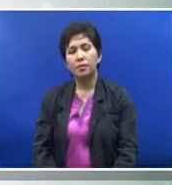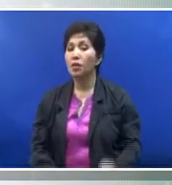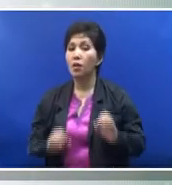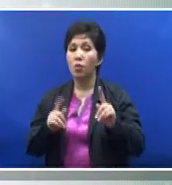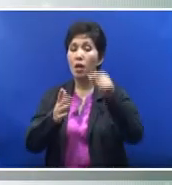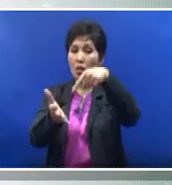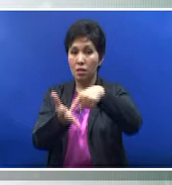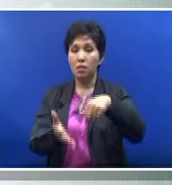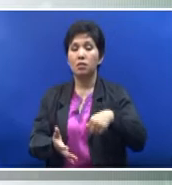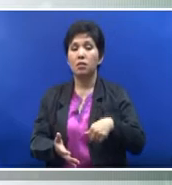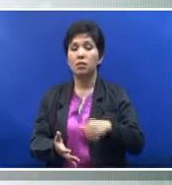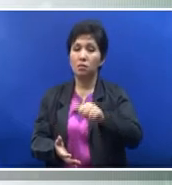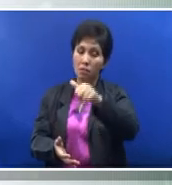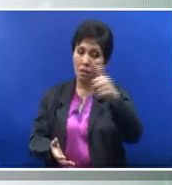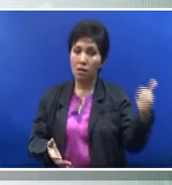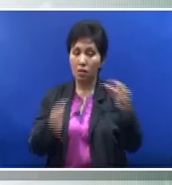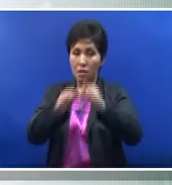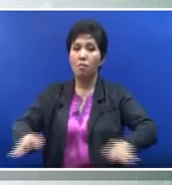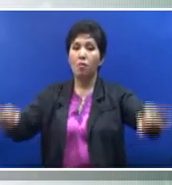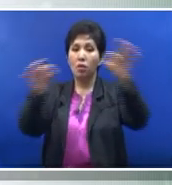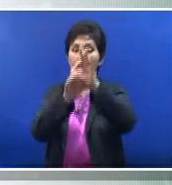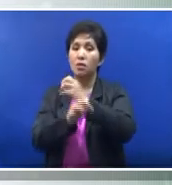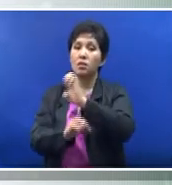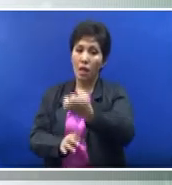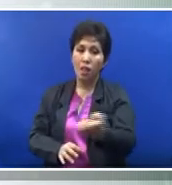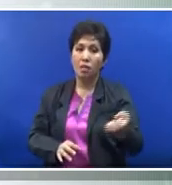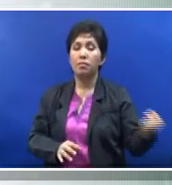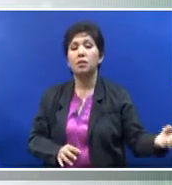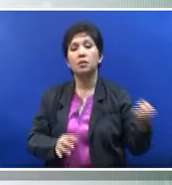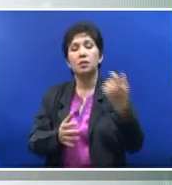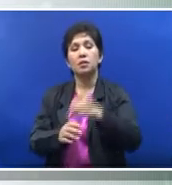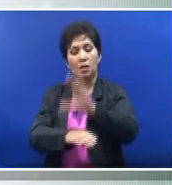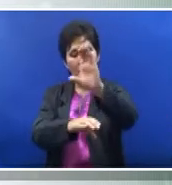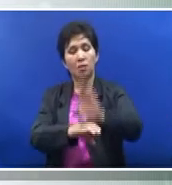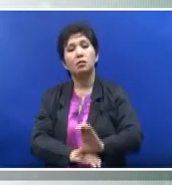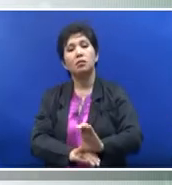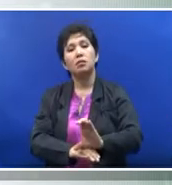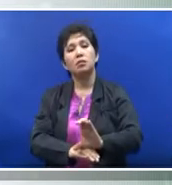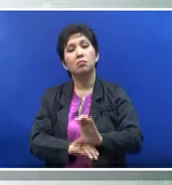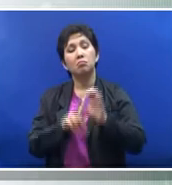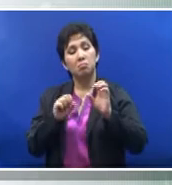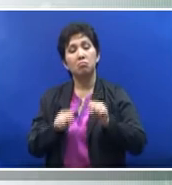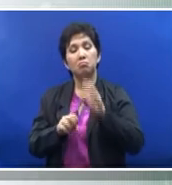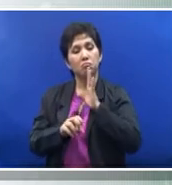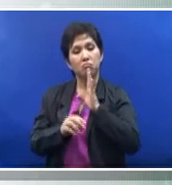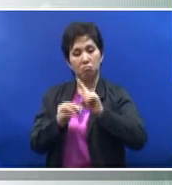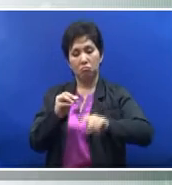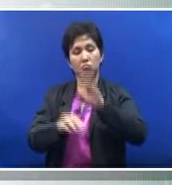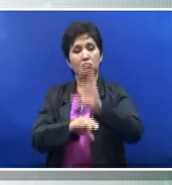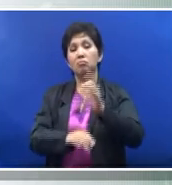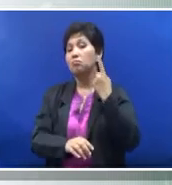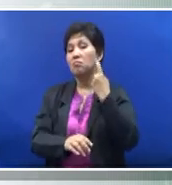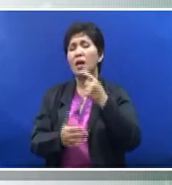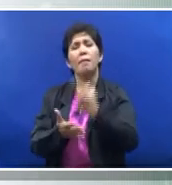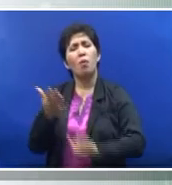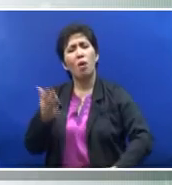Okay, this is the other important elements for this topic. Culture. Okay, we have talked a lot about culture just now. But